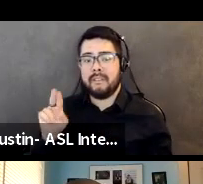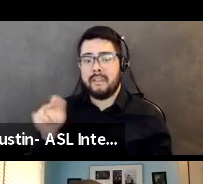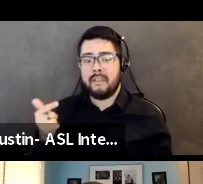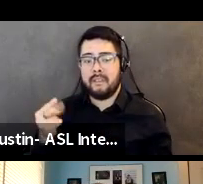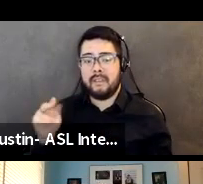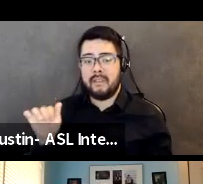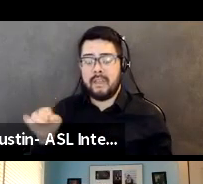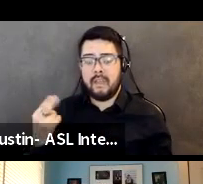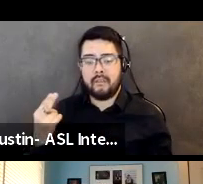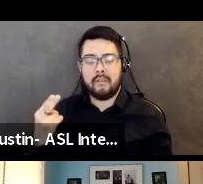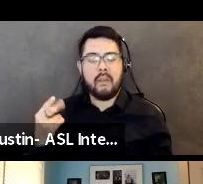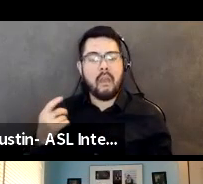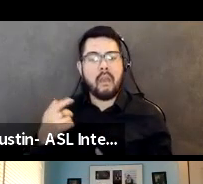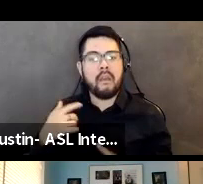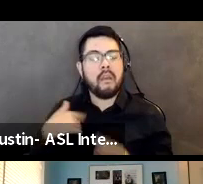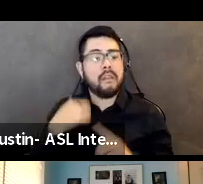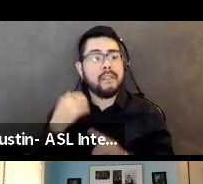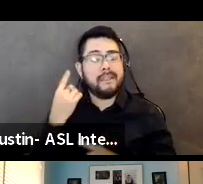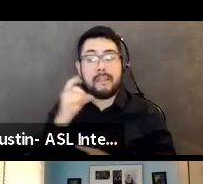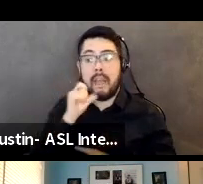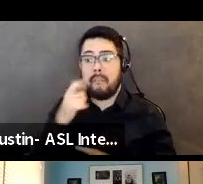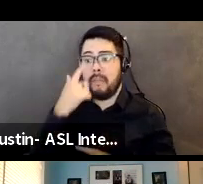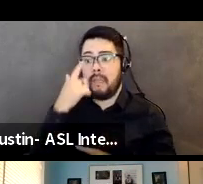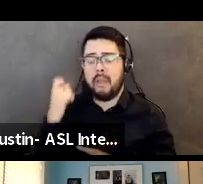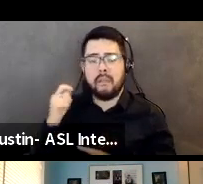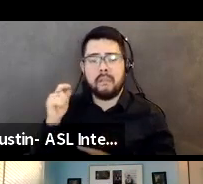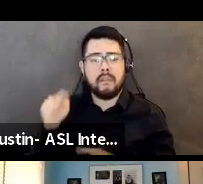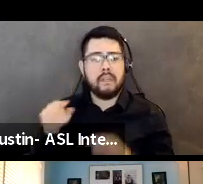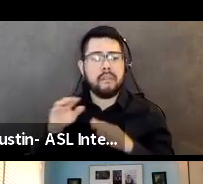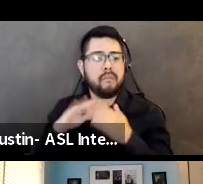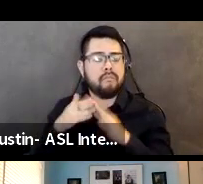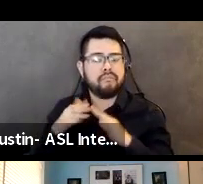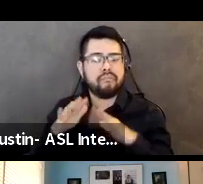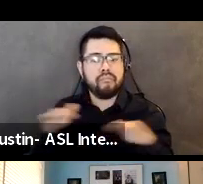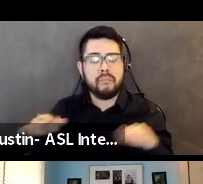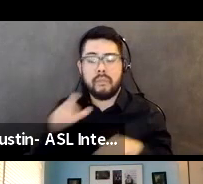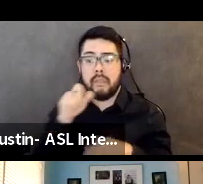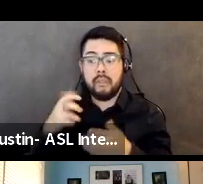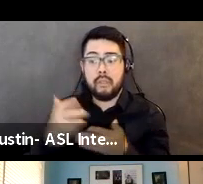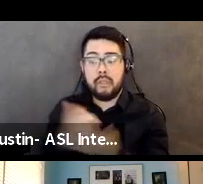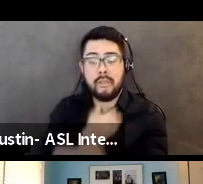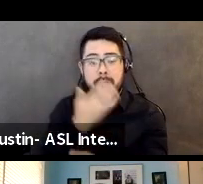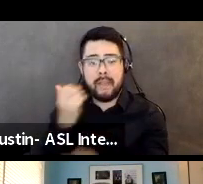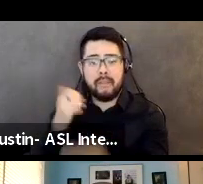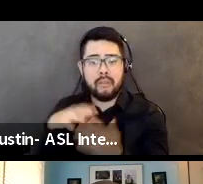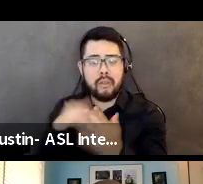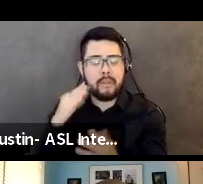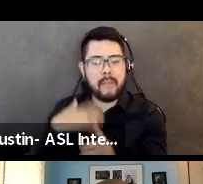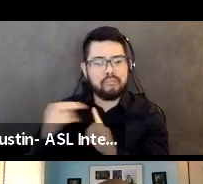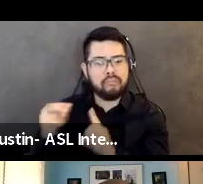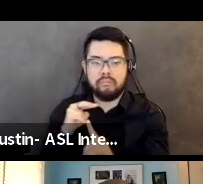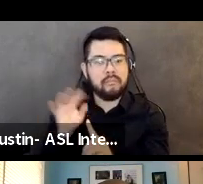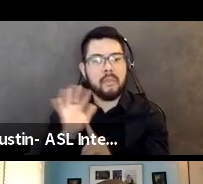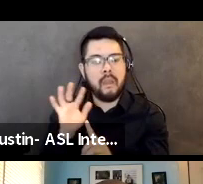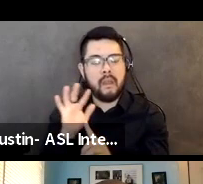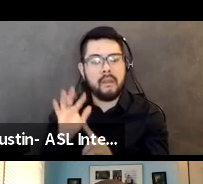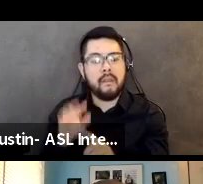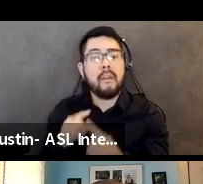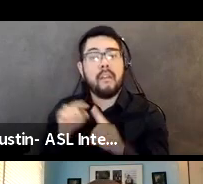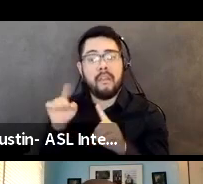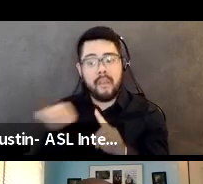that this this community and these children don't deserve to be in the best learning and the safest learning